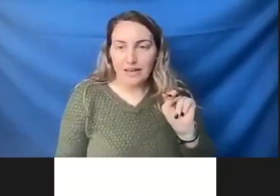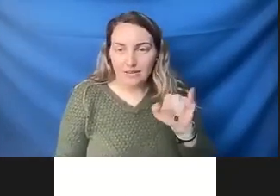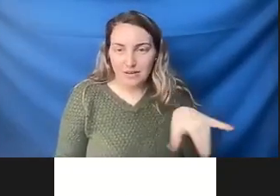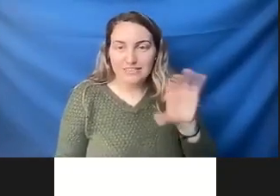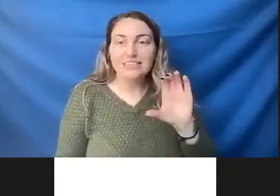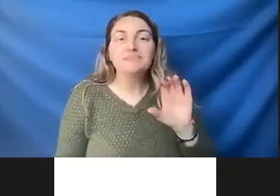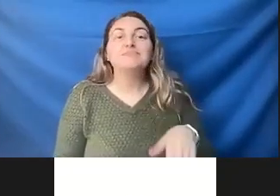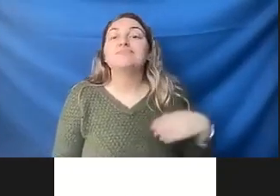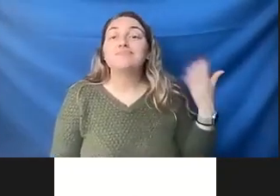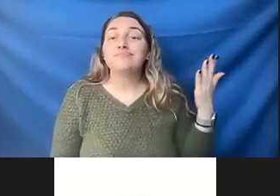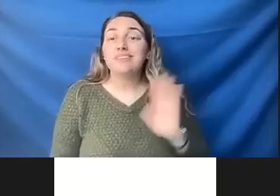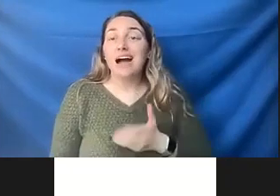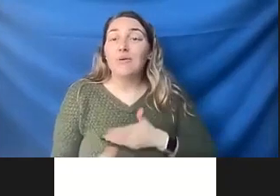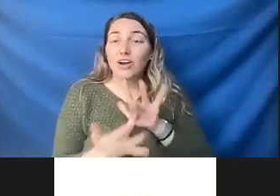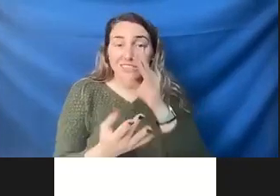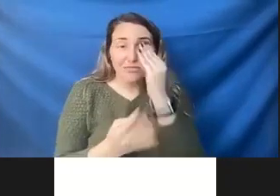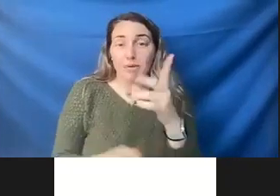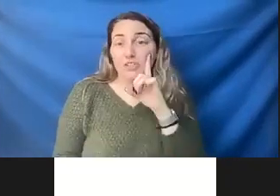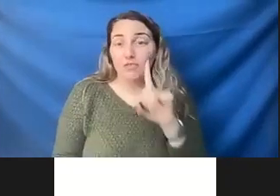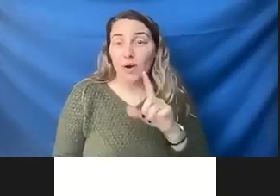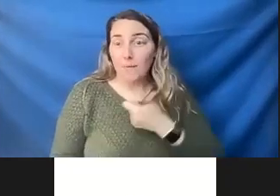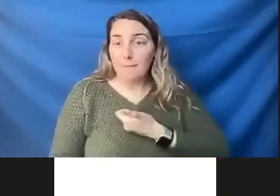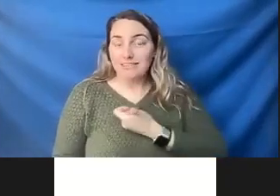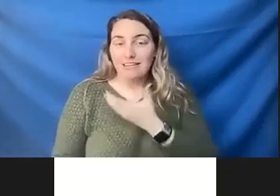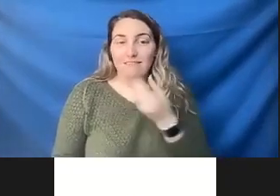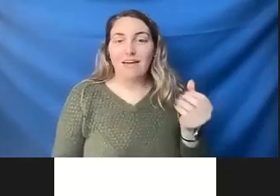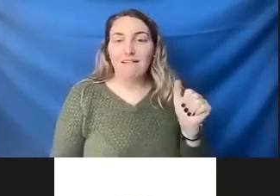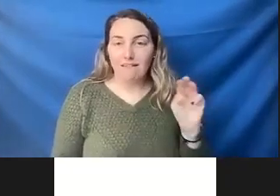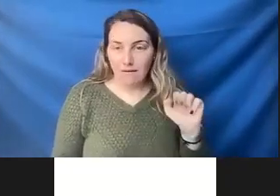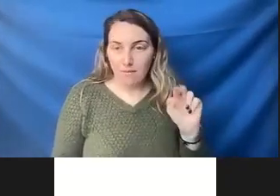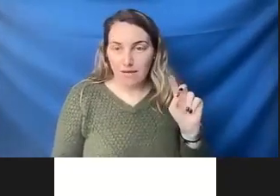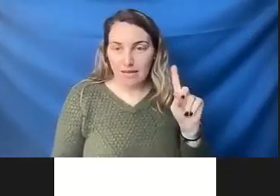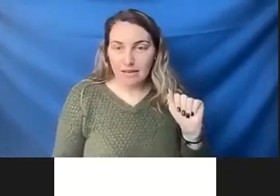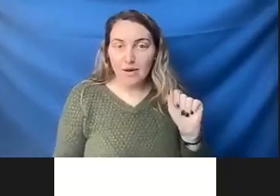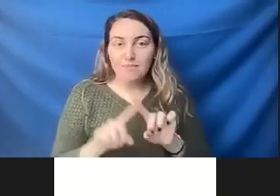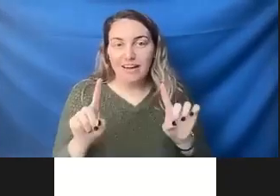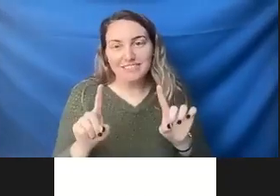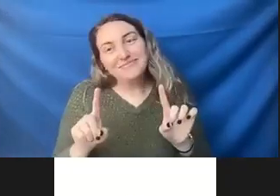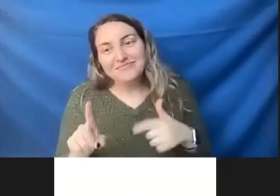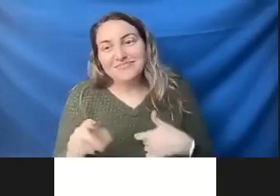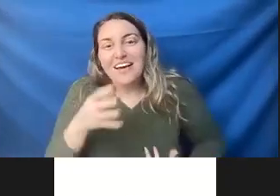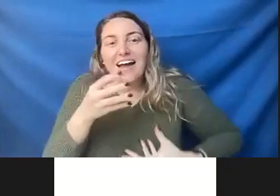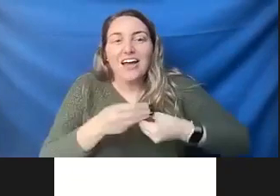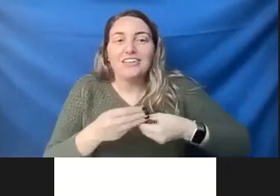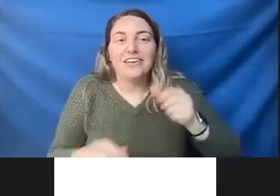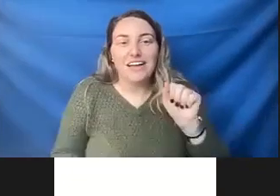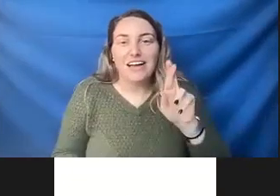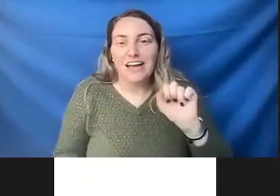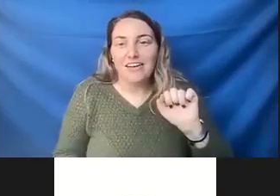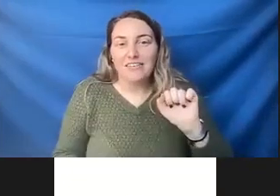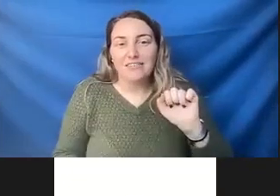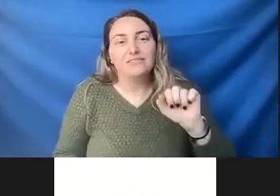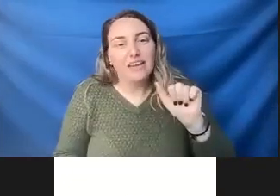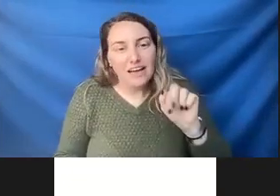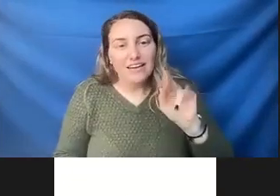Okay, this is our contact information for myself and Amanda, but I also included Ariel's email address, which I hope